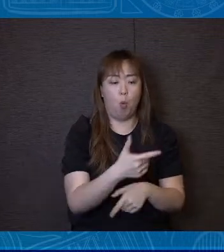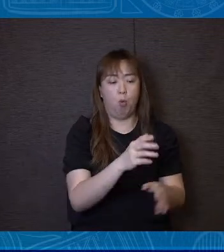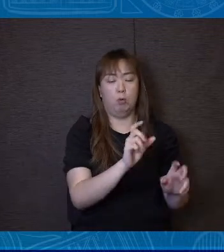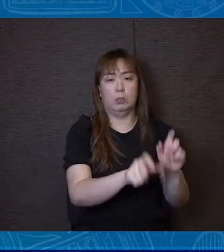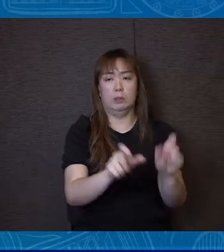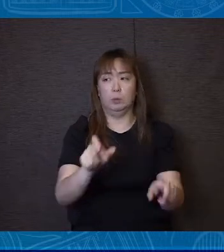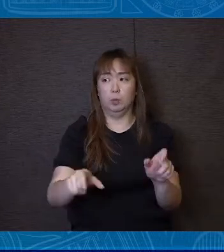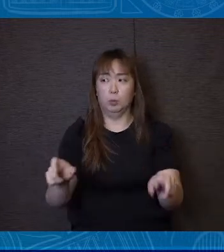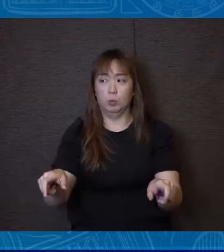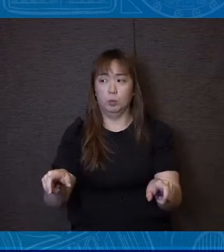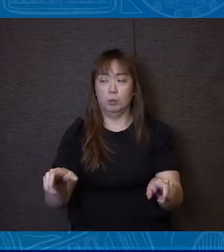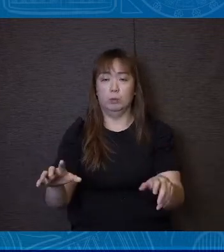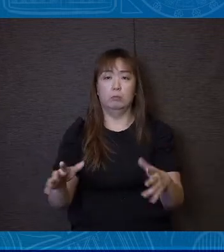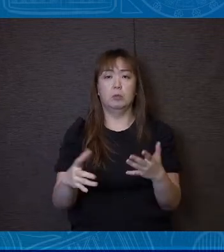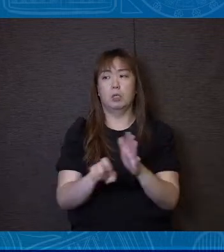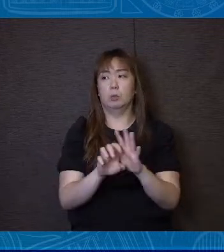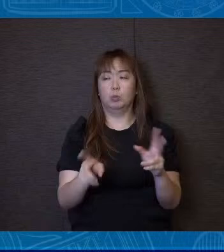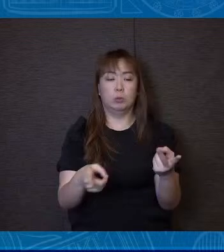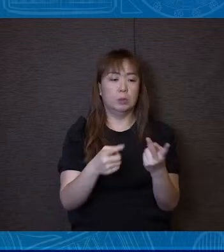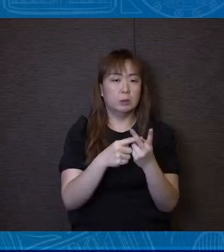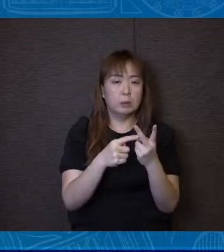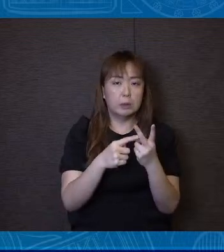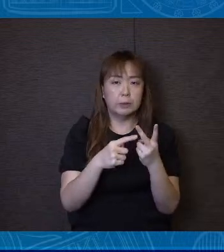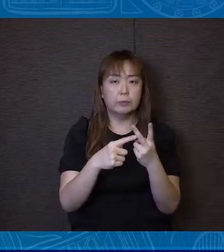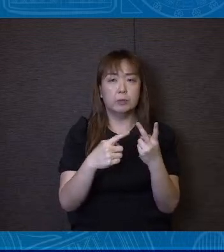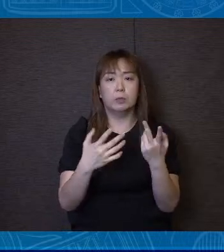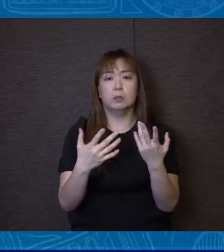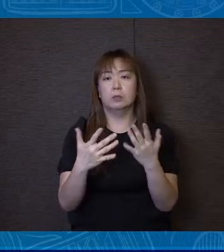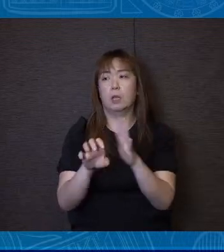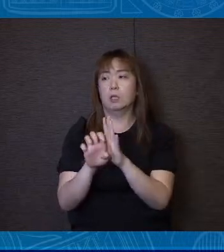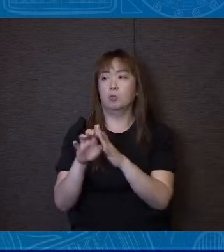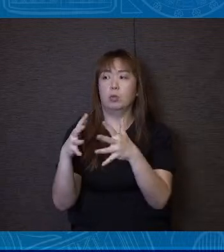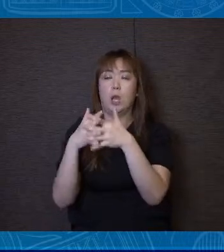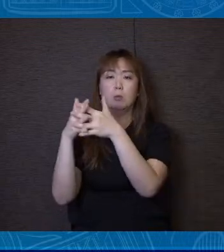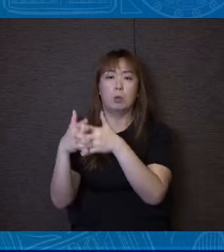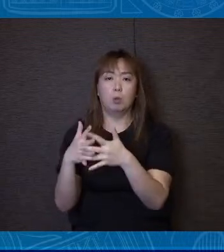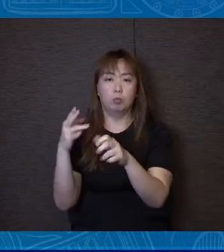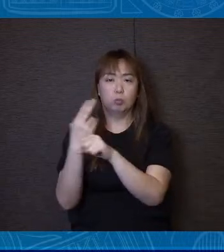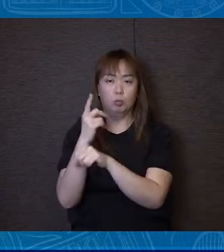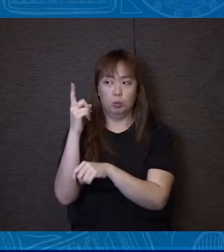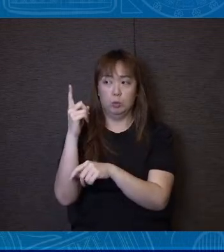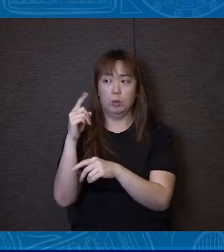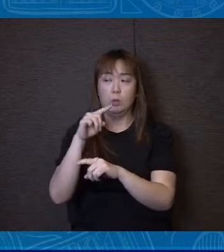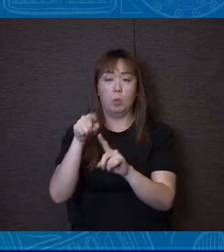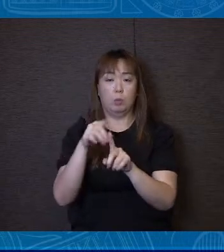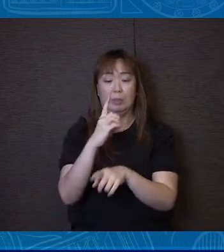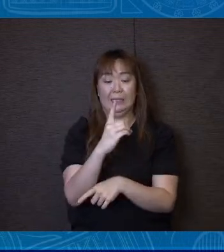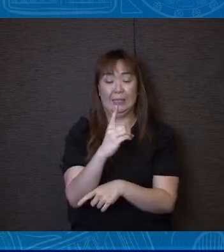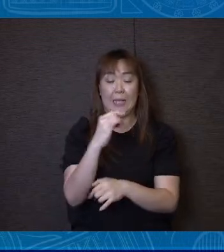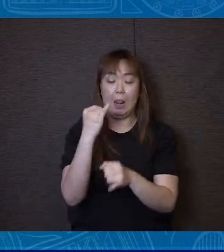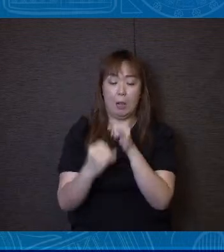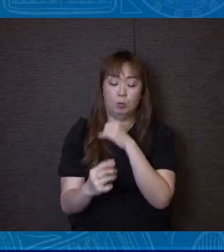radio and TV, just as what's done by FEMA in the US. When we have the D2D,